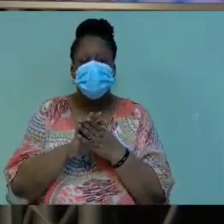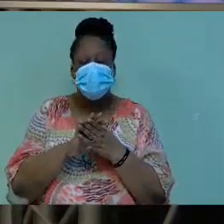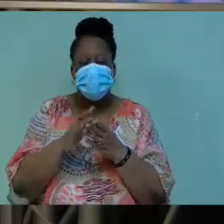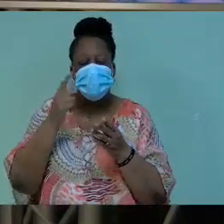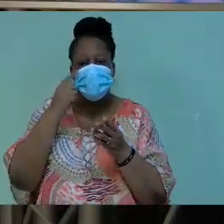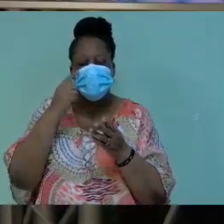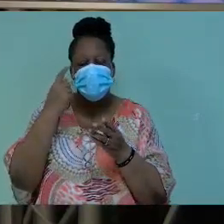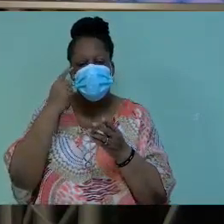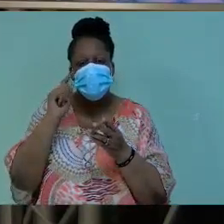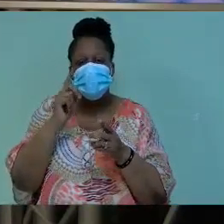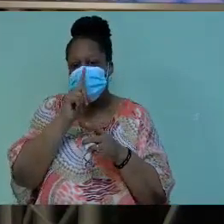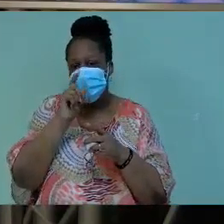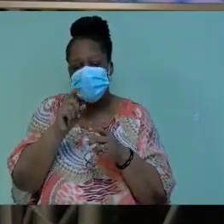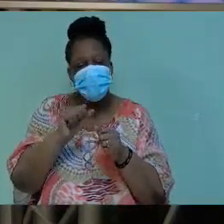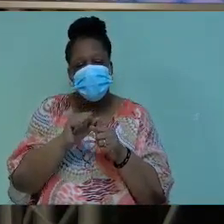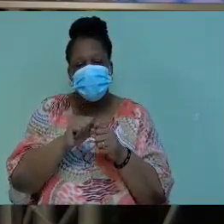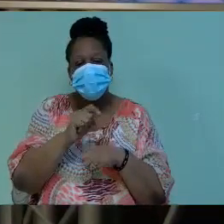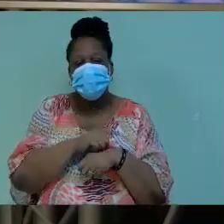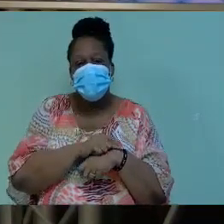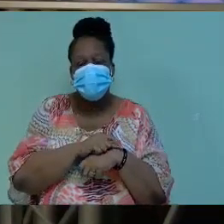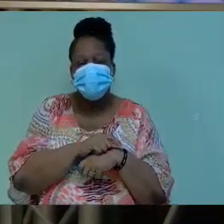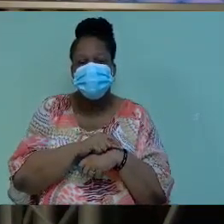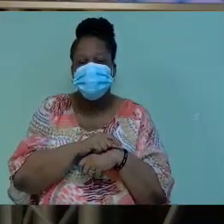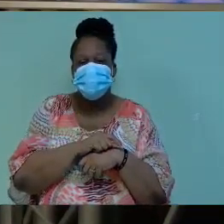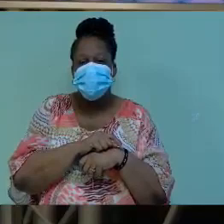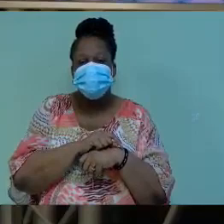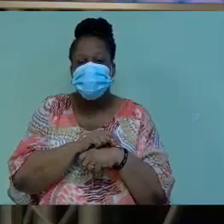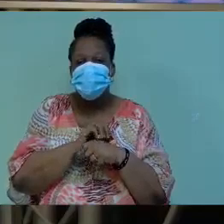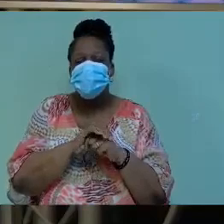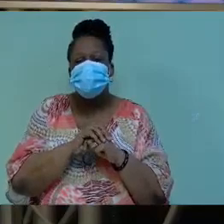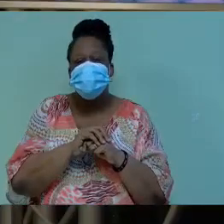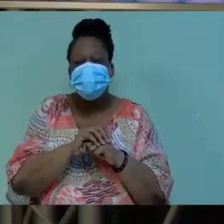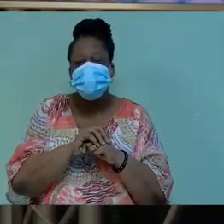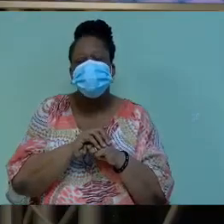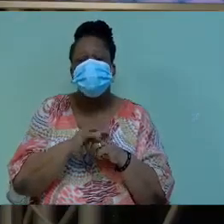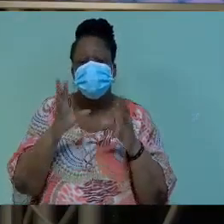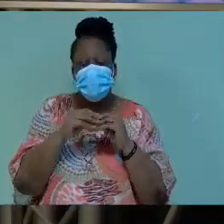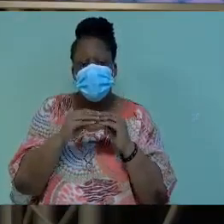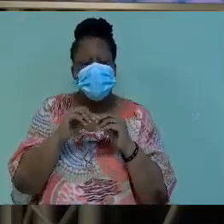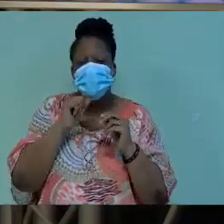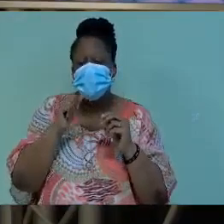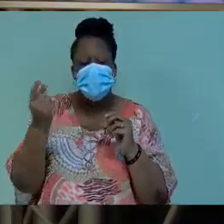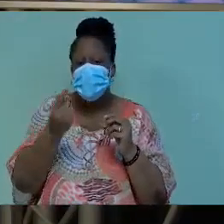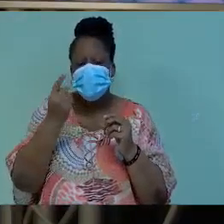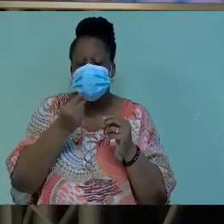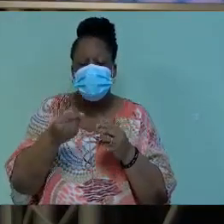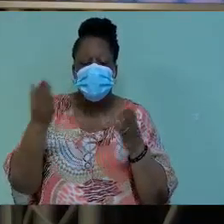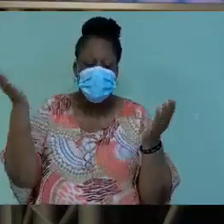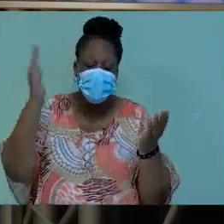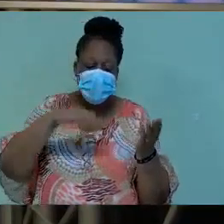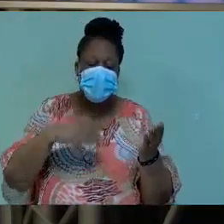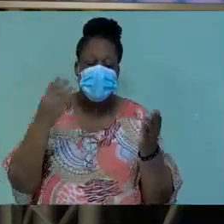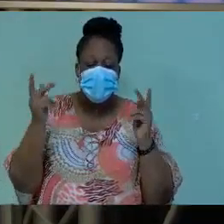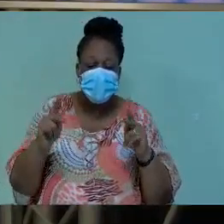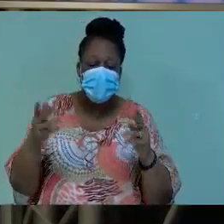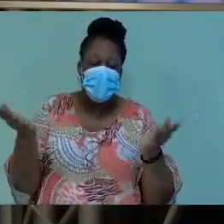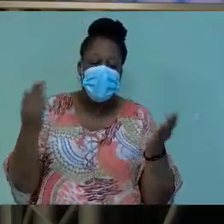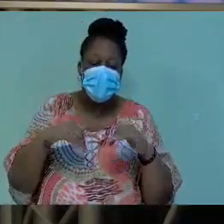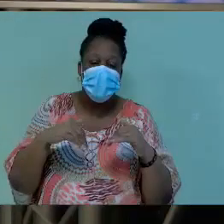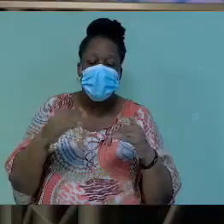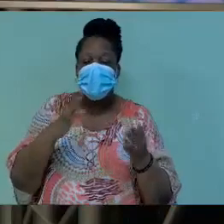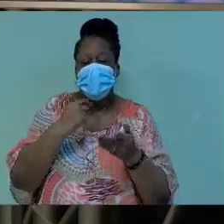day. This briefing is not just about presentations, but it's important that we have that interaction with the public,